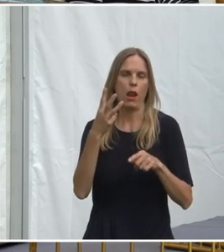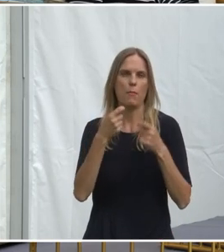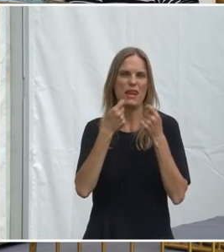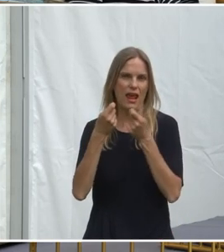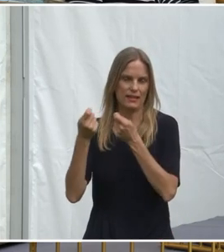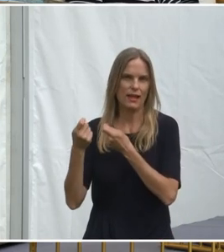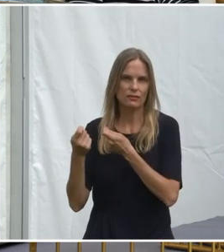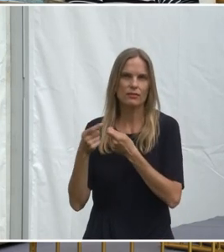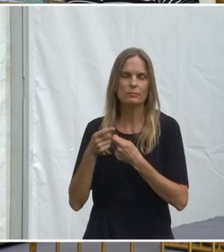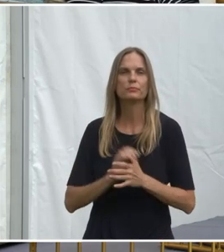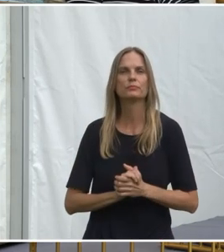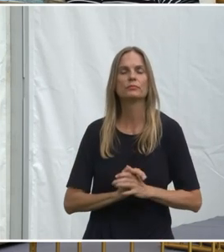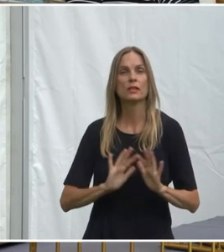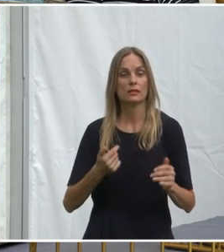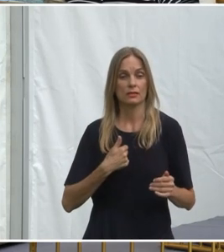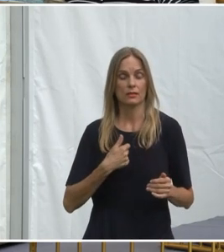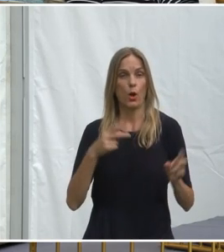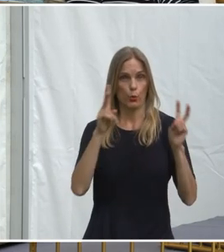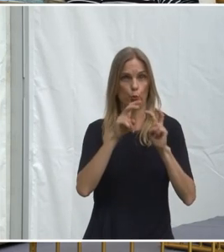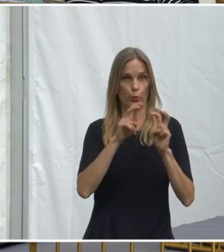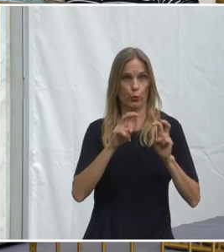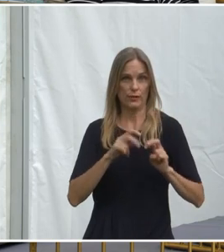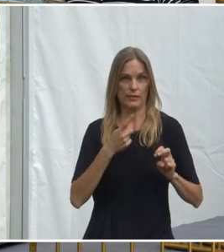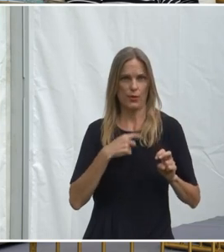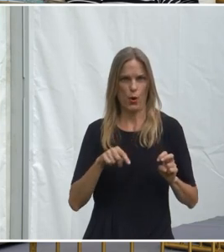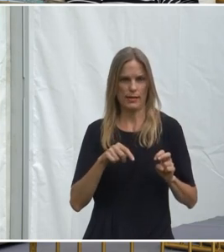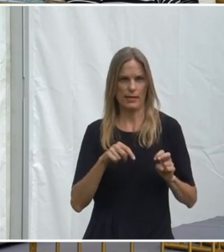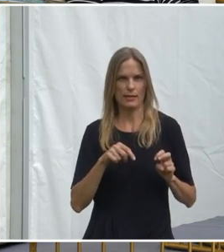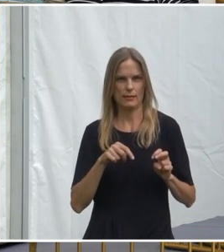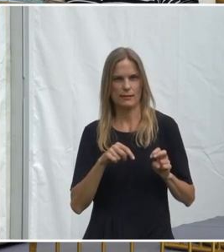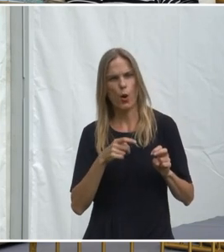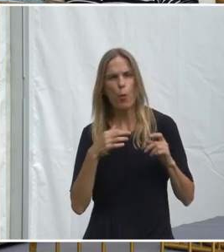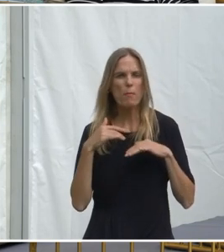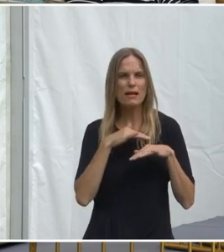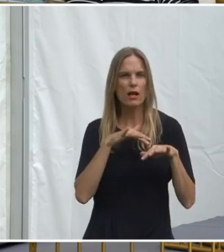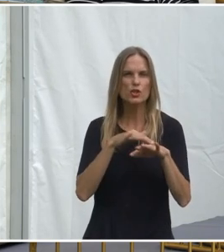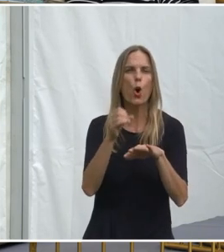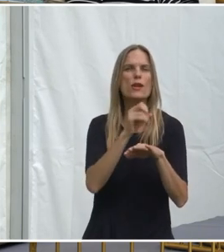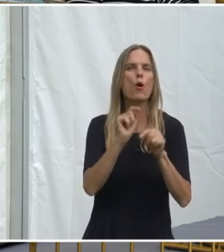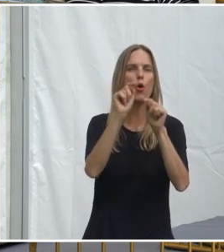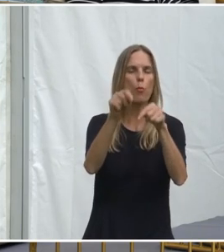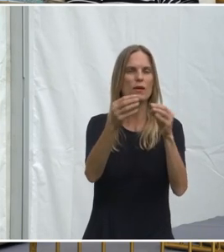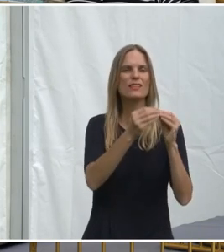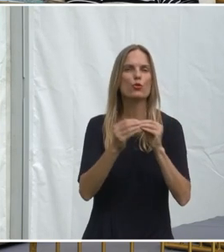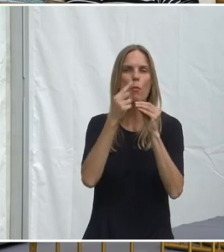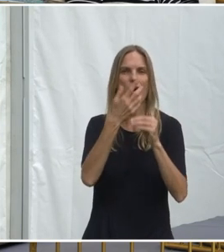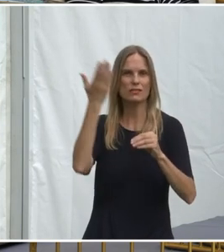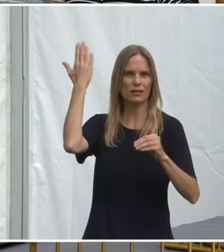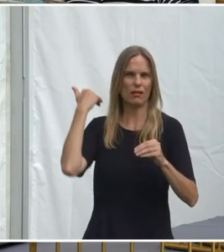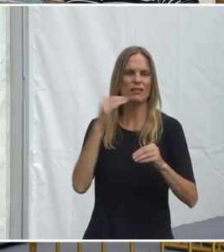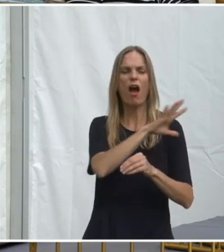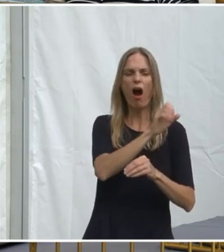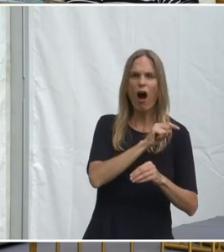because when I studied this big migration flow to Europe 10 years ago, people came from